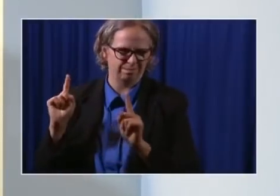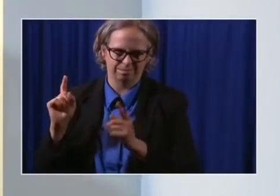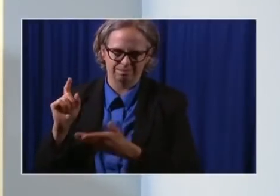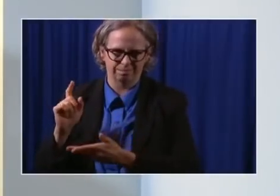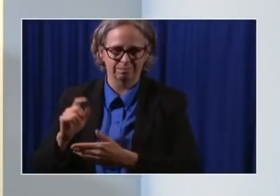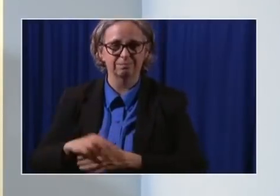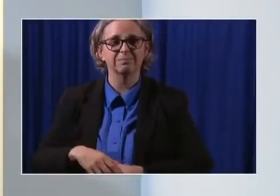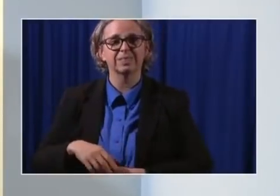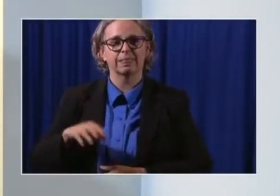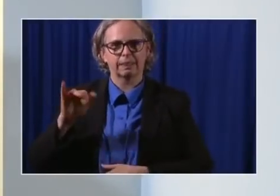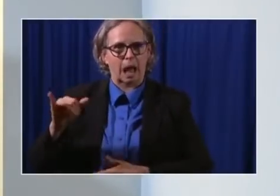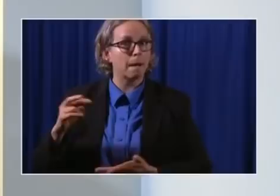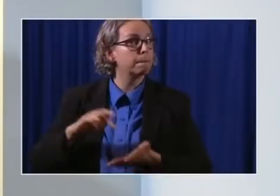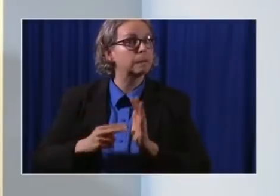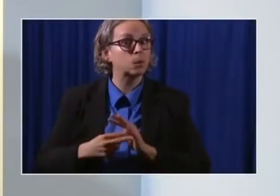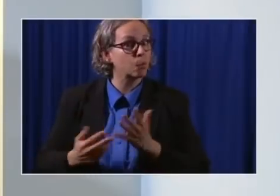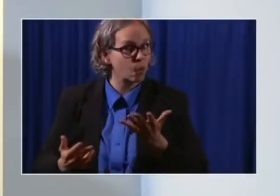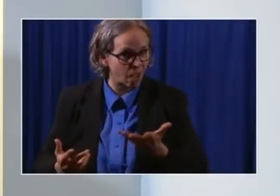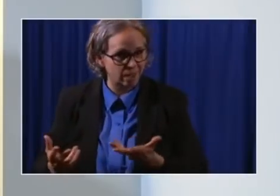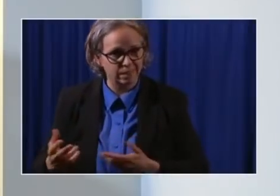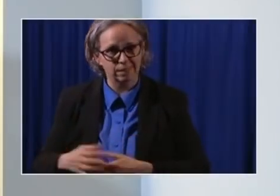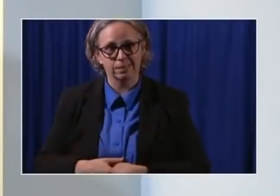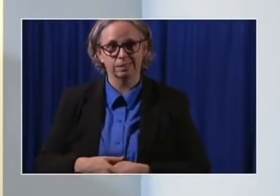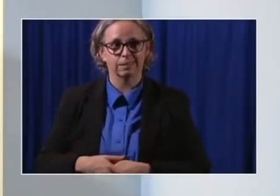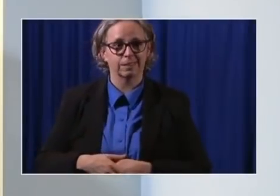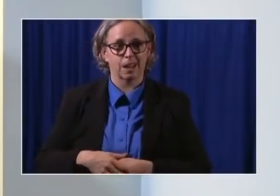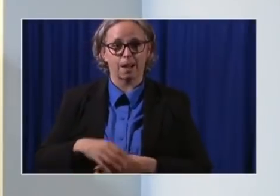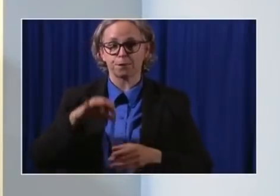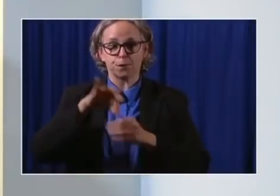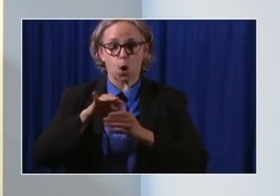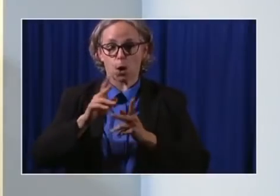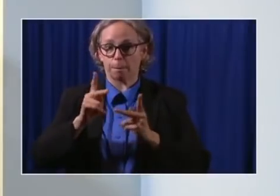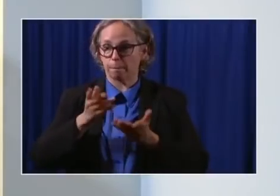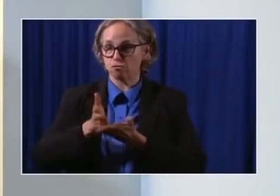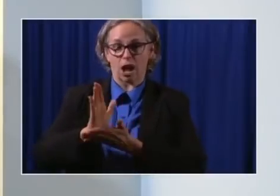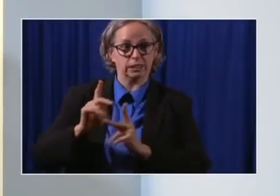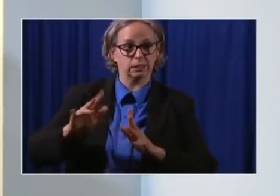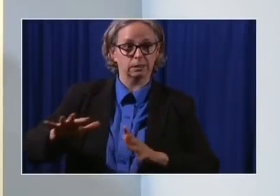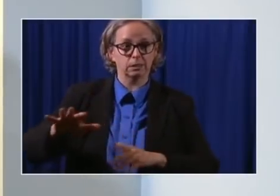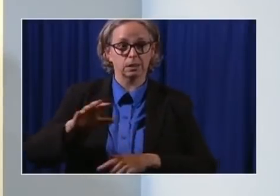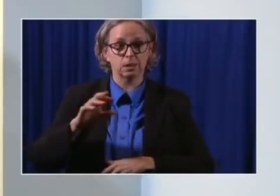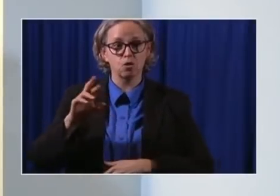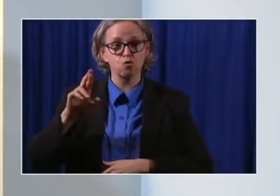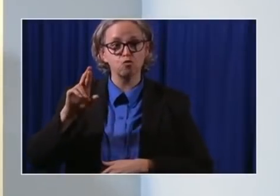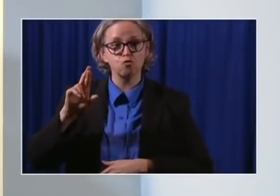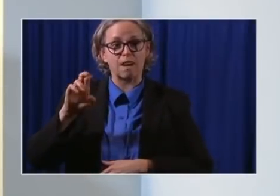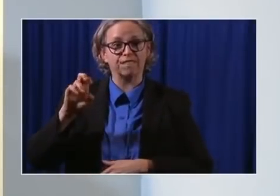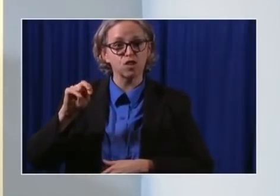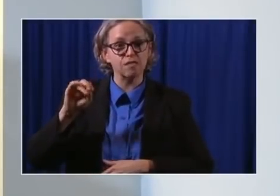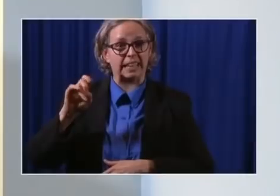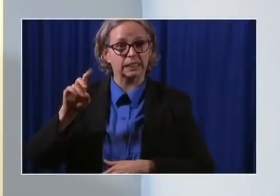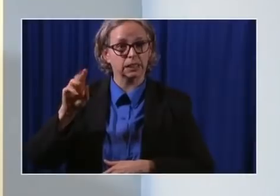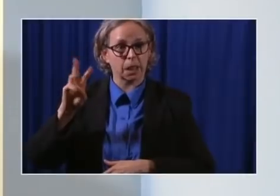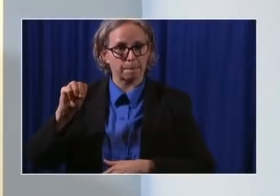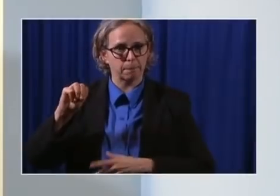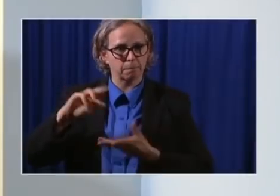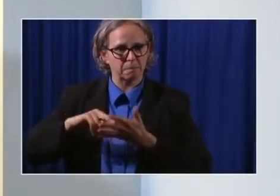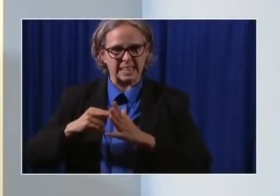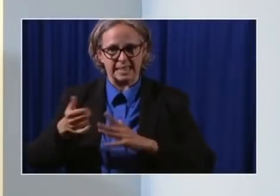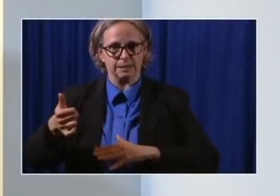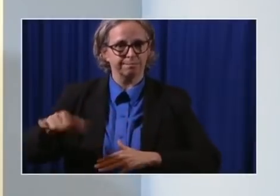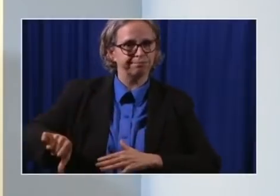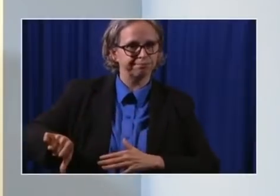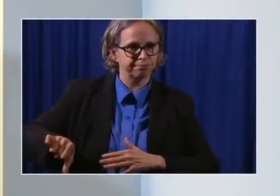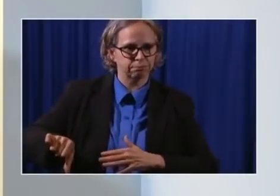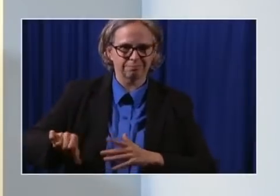referendum, which was a big part of what I read in those 80-some pages, that we all read in those 80-some pages. So those